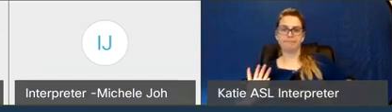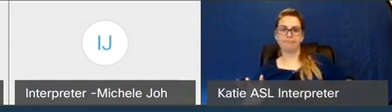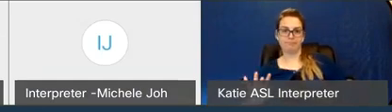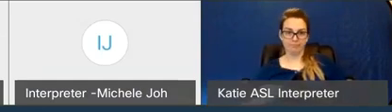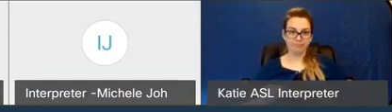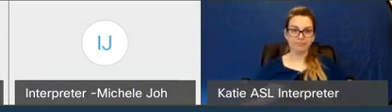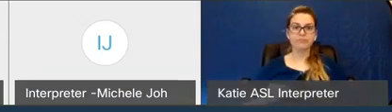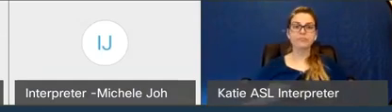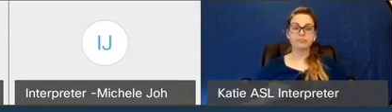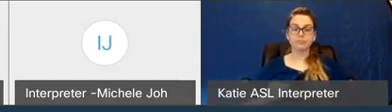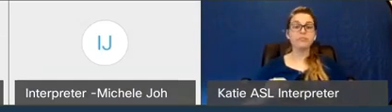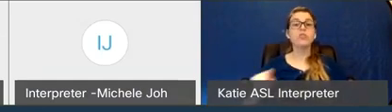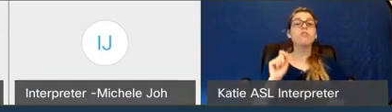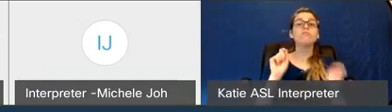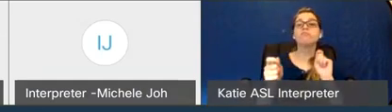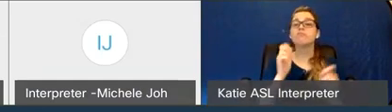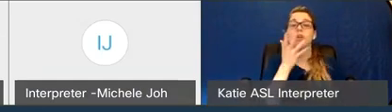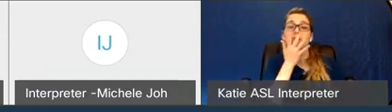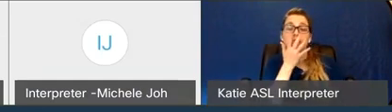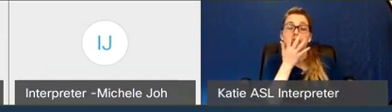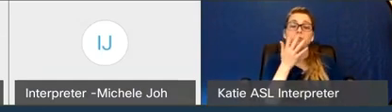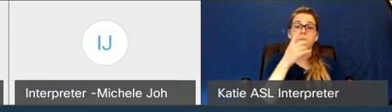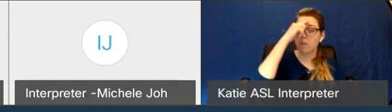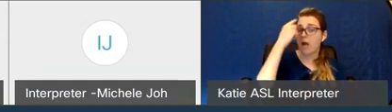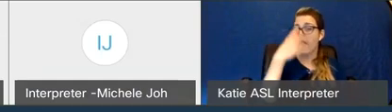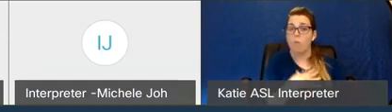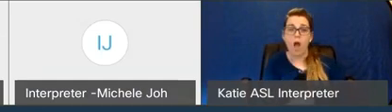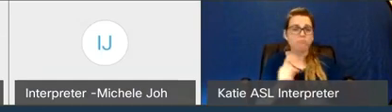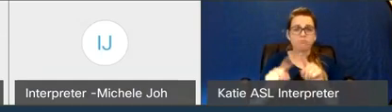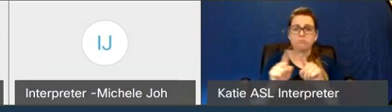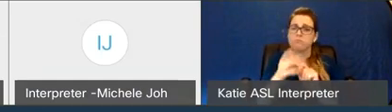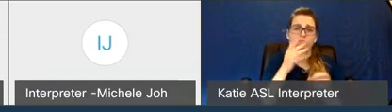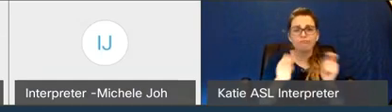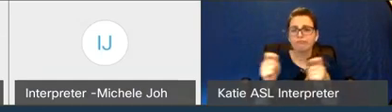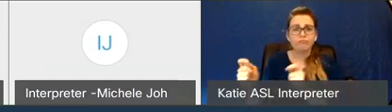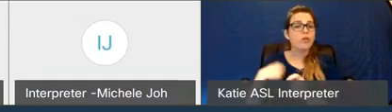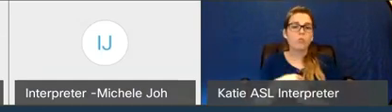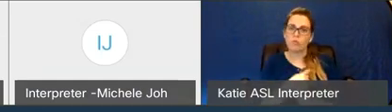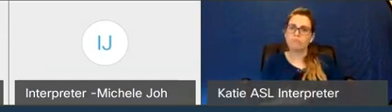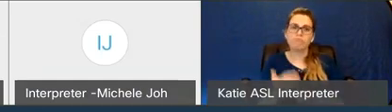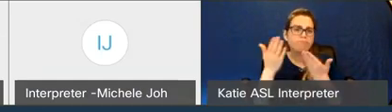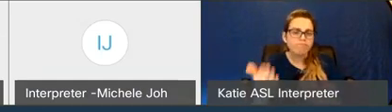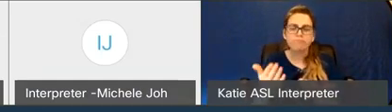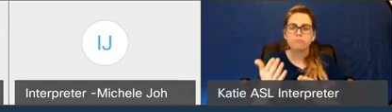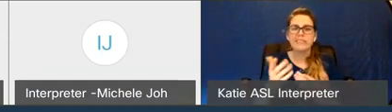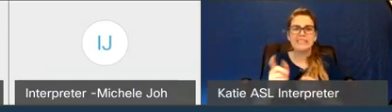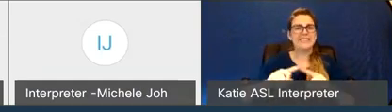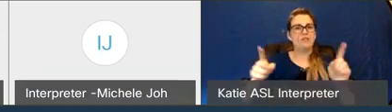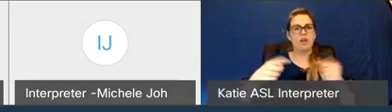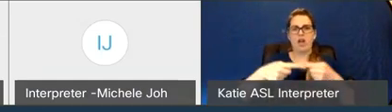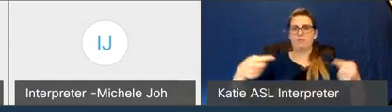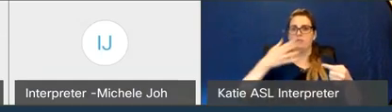live caption pod can be modified as needed. We recommend high contrast style for